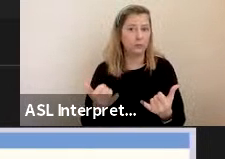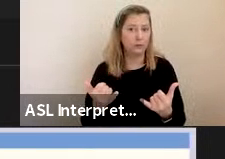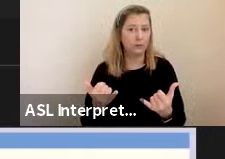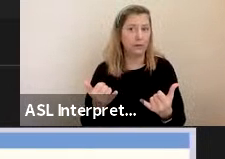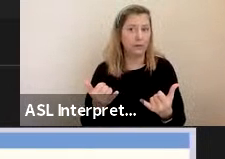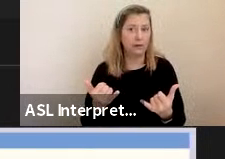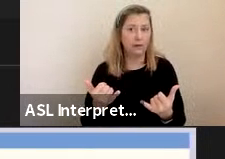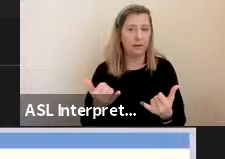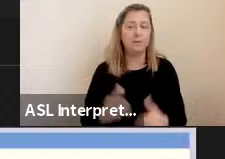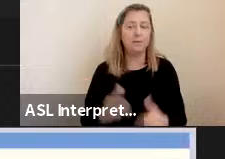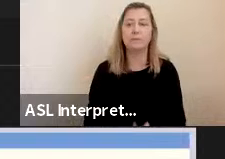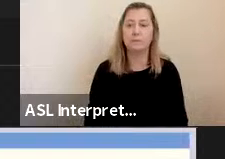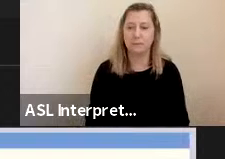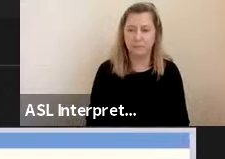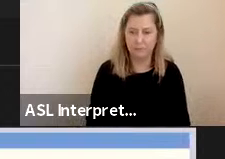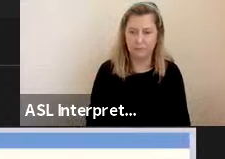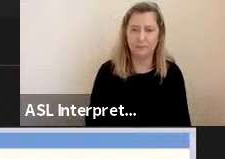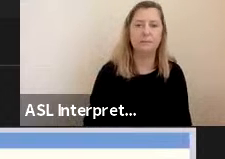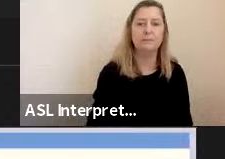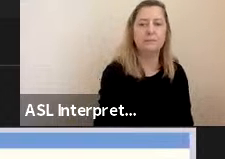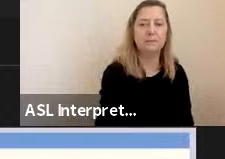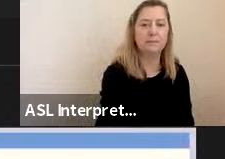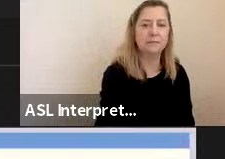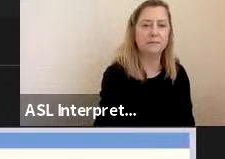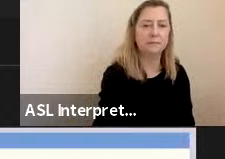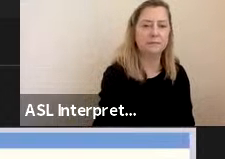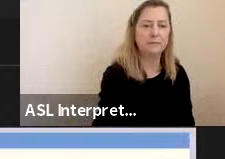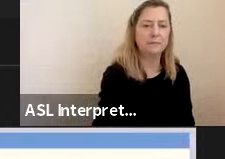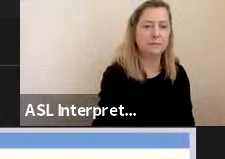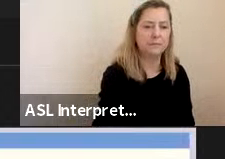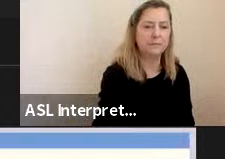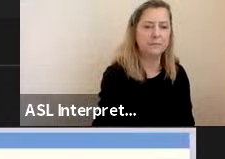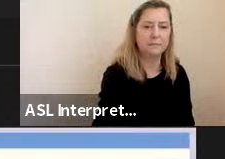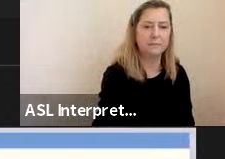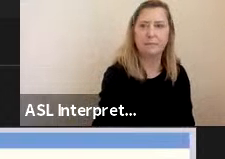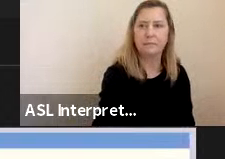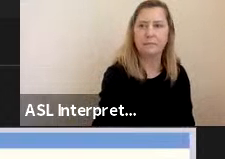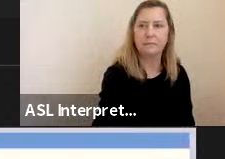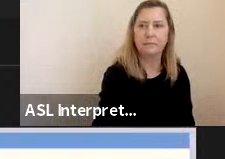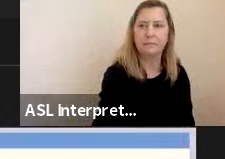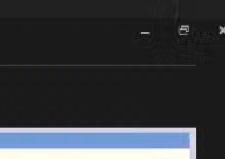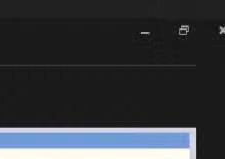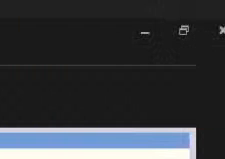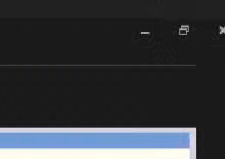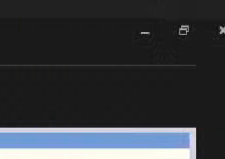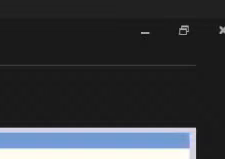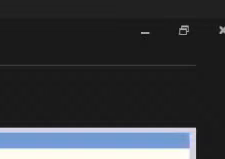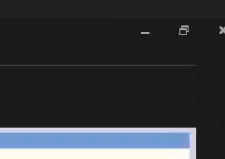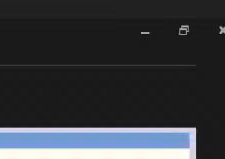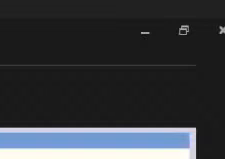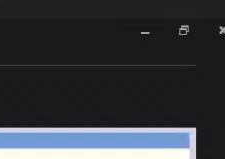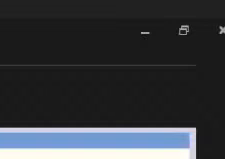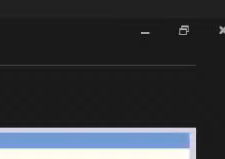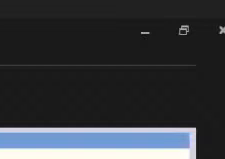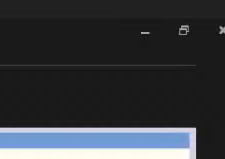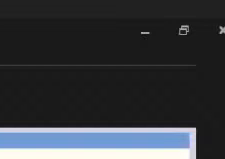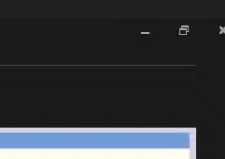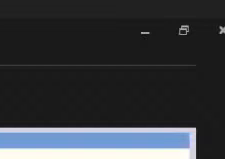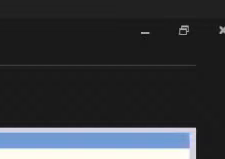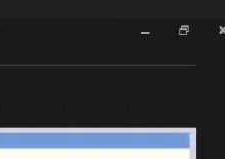Shirley, I don't have anything else. We actually, you all, doesn't have to do a lot with letters EES, but our Comprehensive Center in Fishersville,